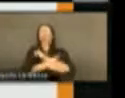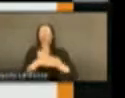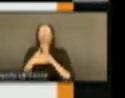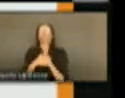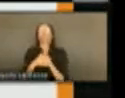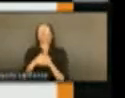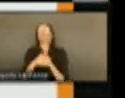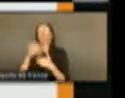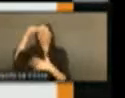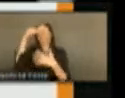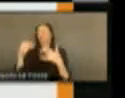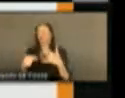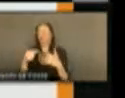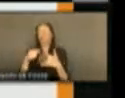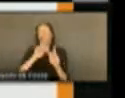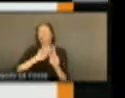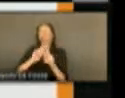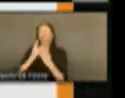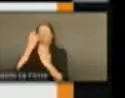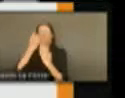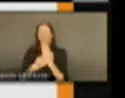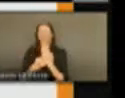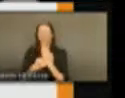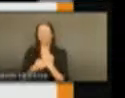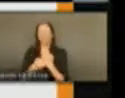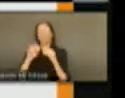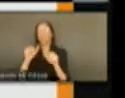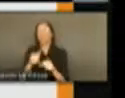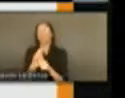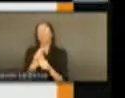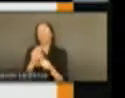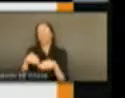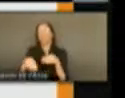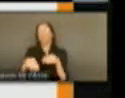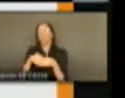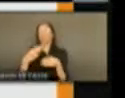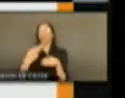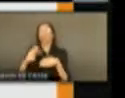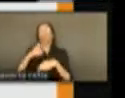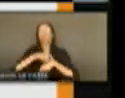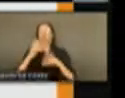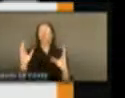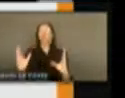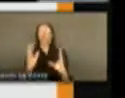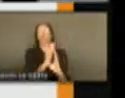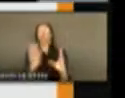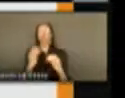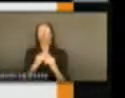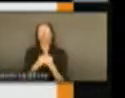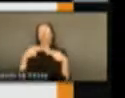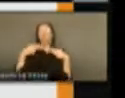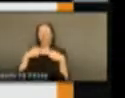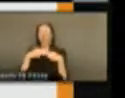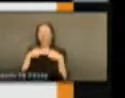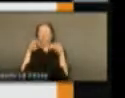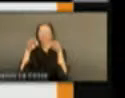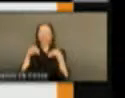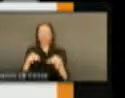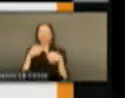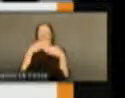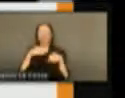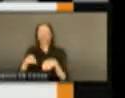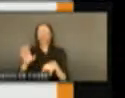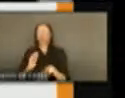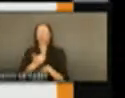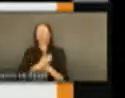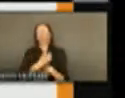may be completed in a shorter time frame. The slides provide a breakdown of our capital program by